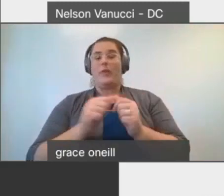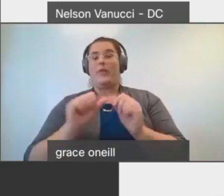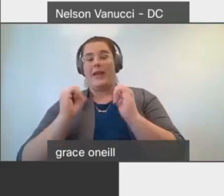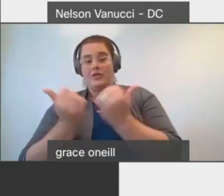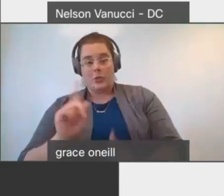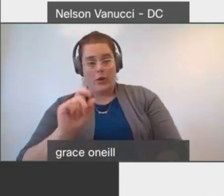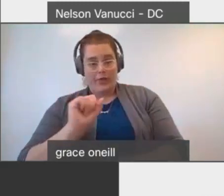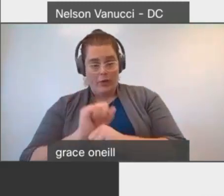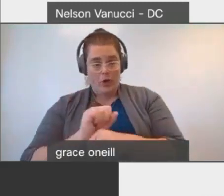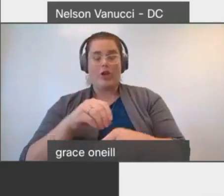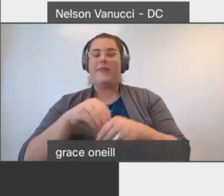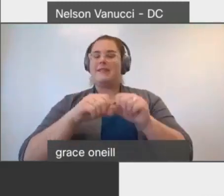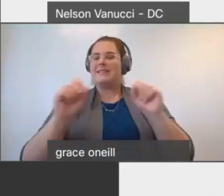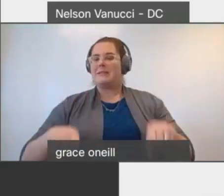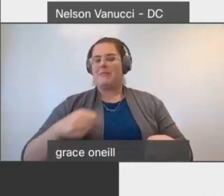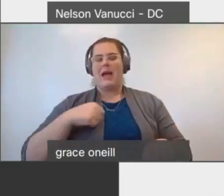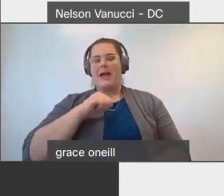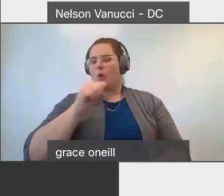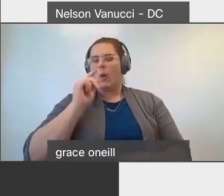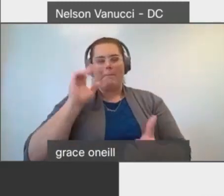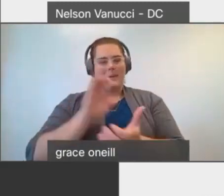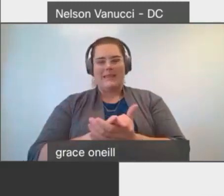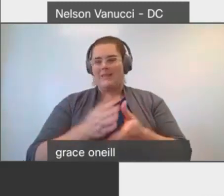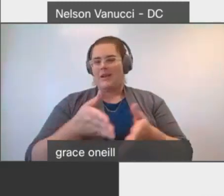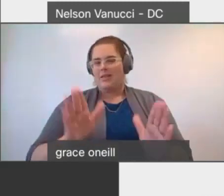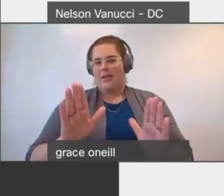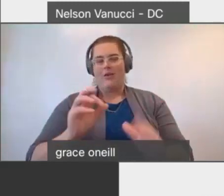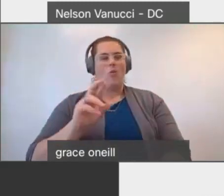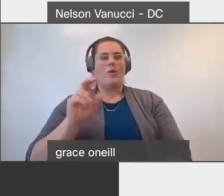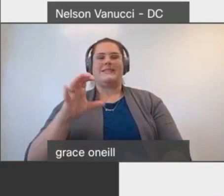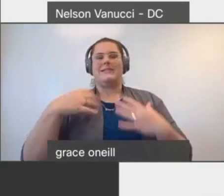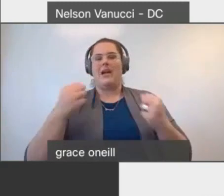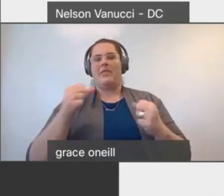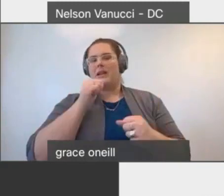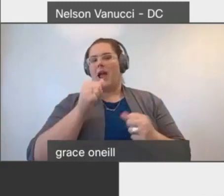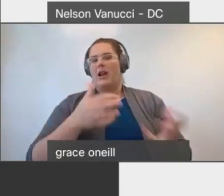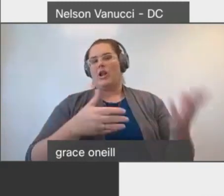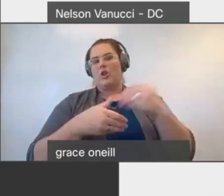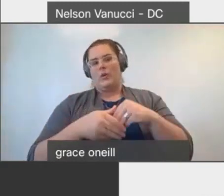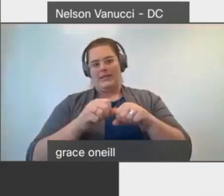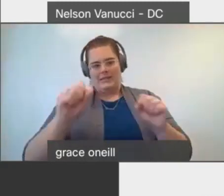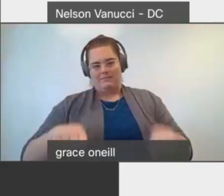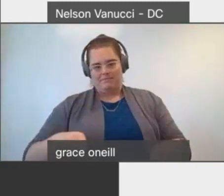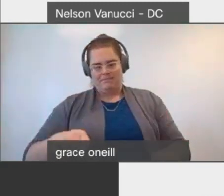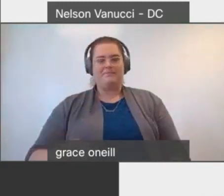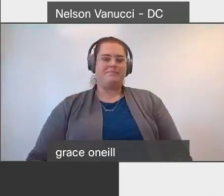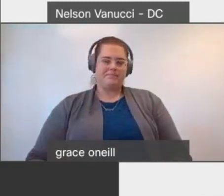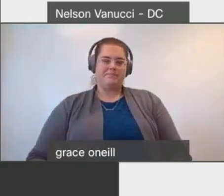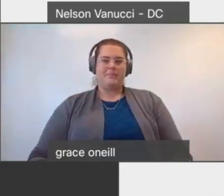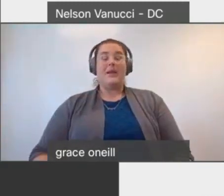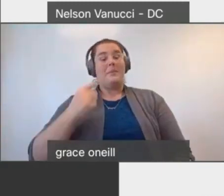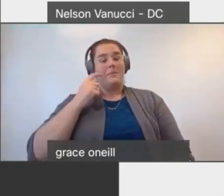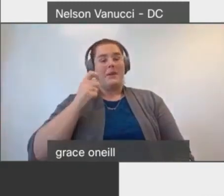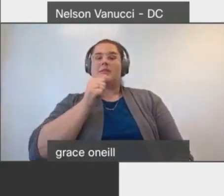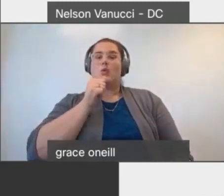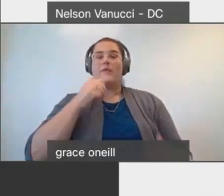in that system, or at least that is not something that DC Health has included in the system. And because it's health information, I think there's